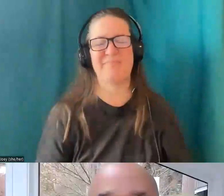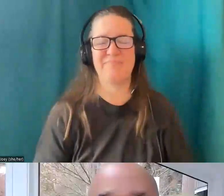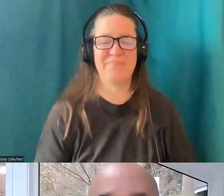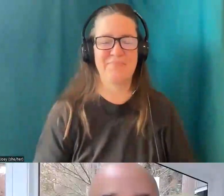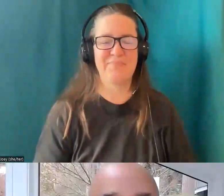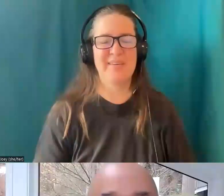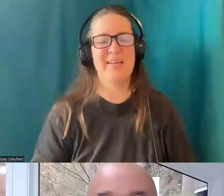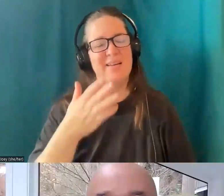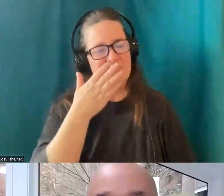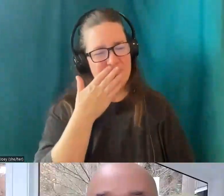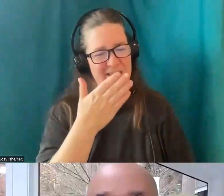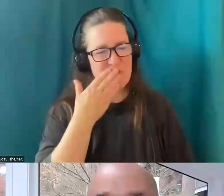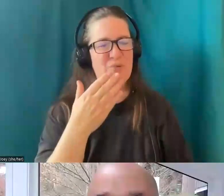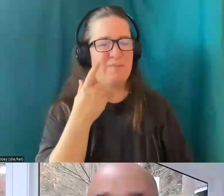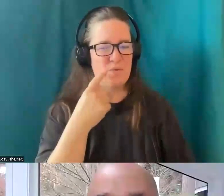and Tom.